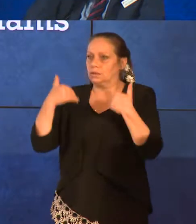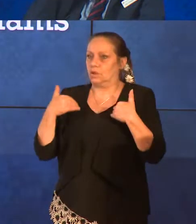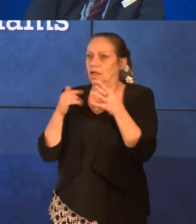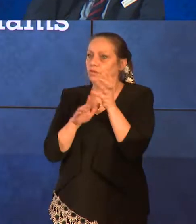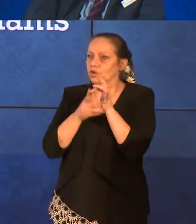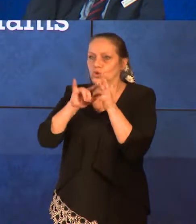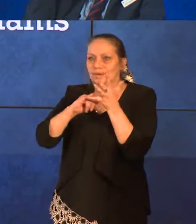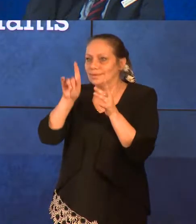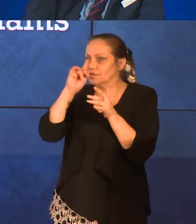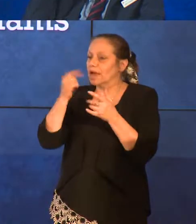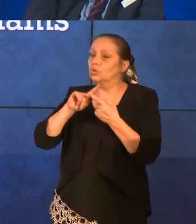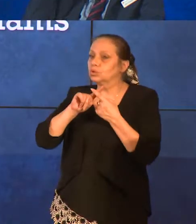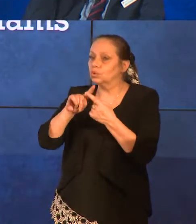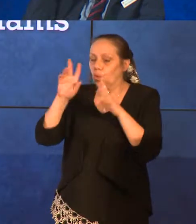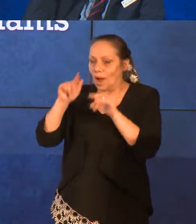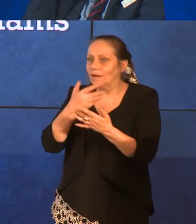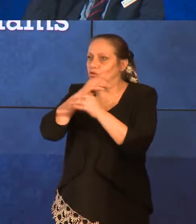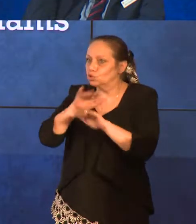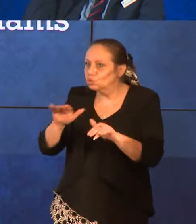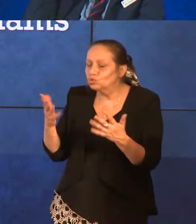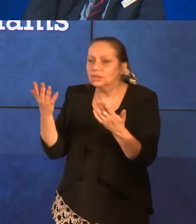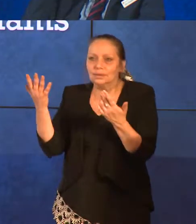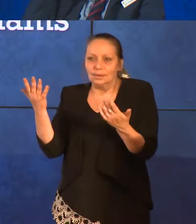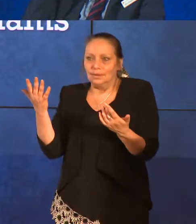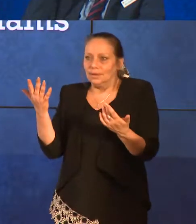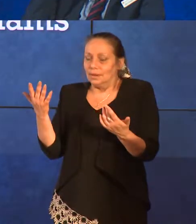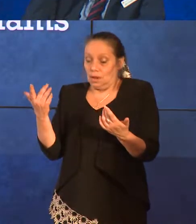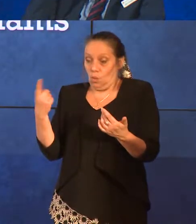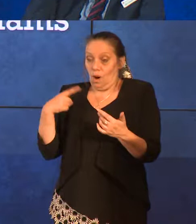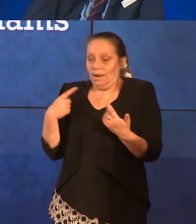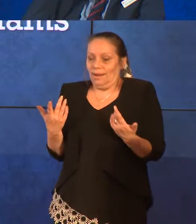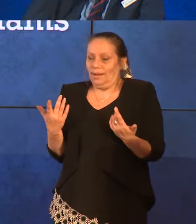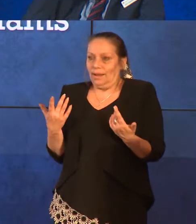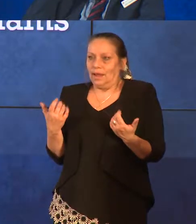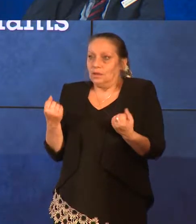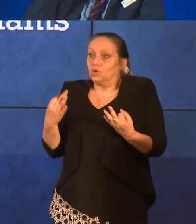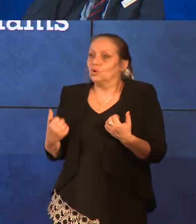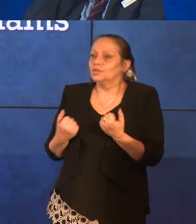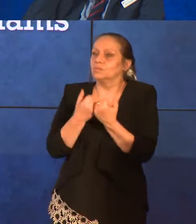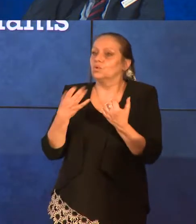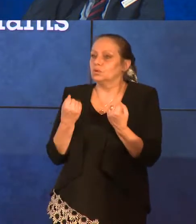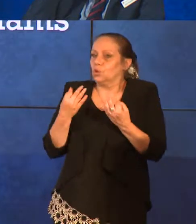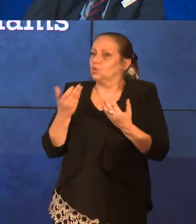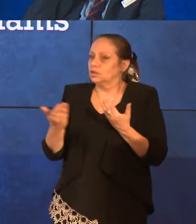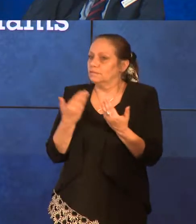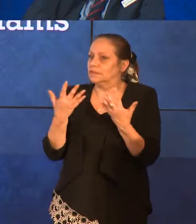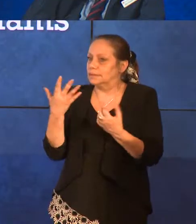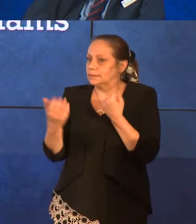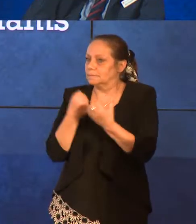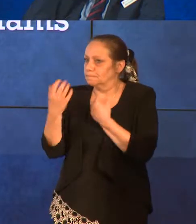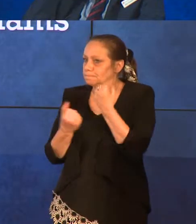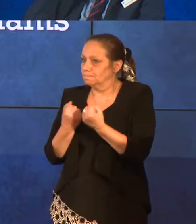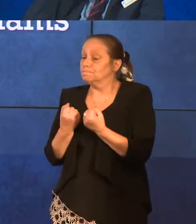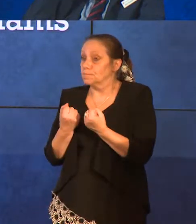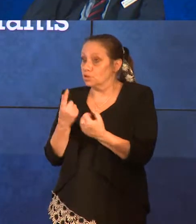to maintain care or custody of their kids, and that's because they weren't getting the supports and services that